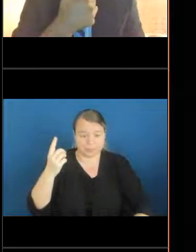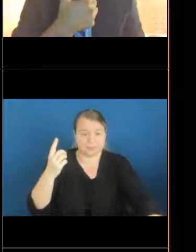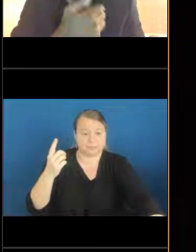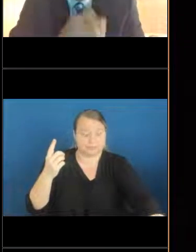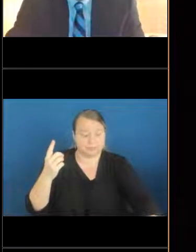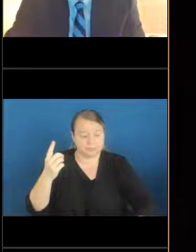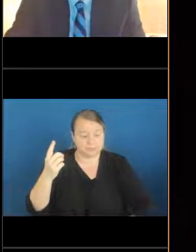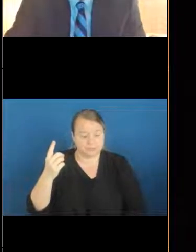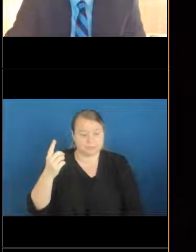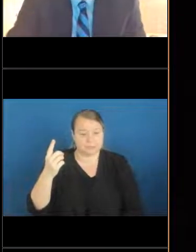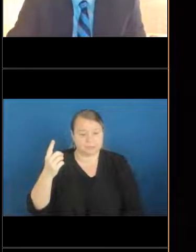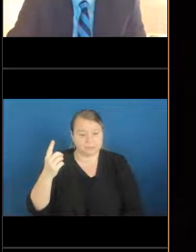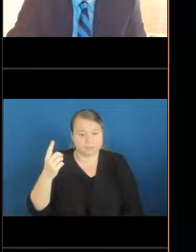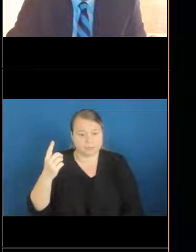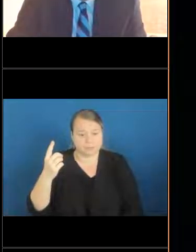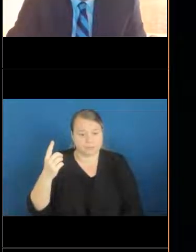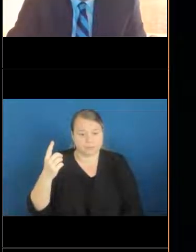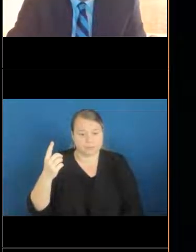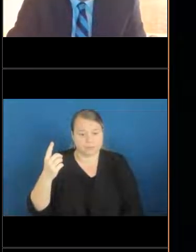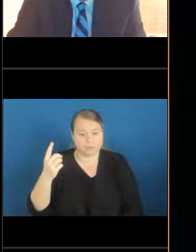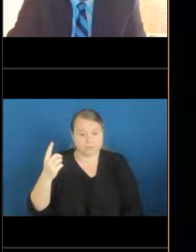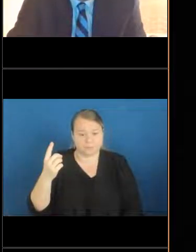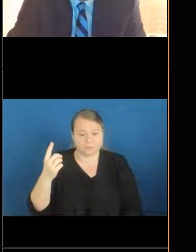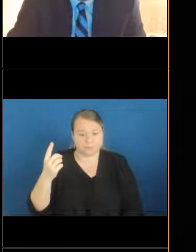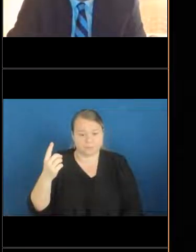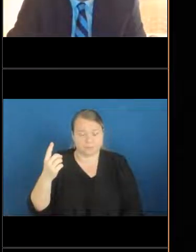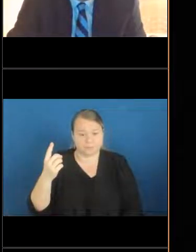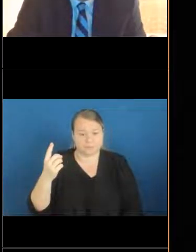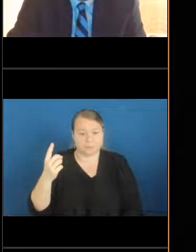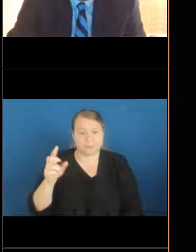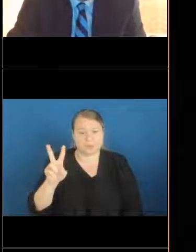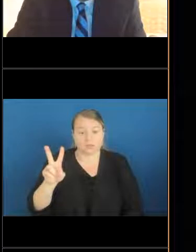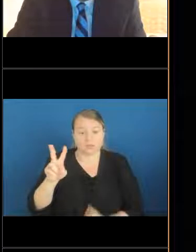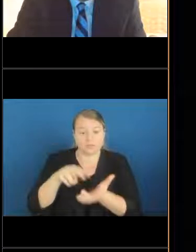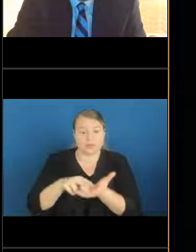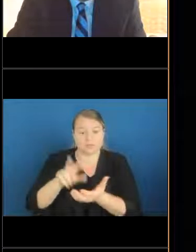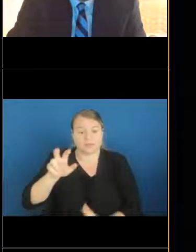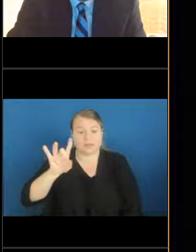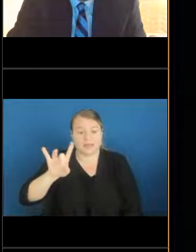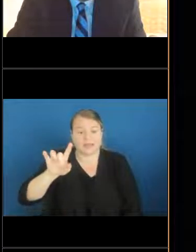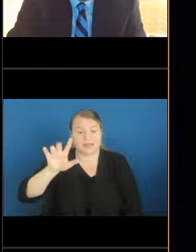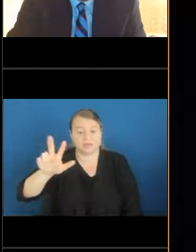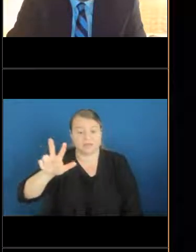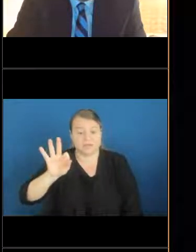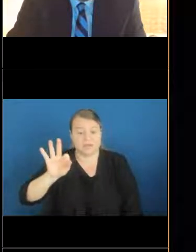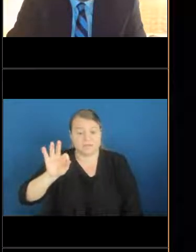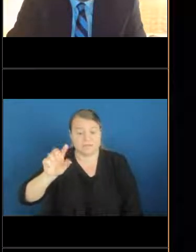it has that length of 2,383 feet, and then the other one is